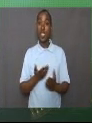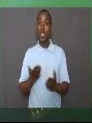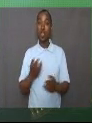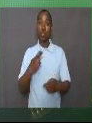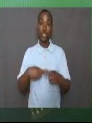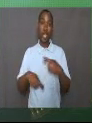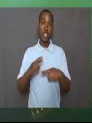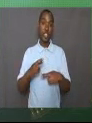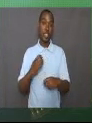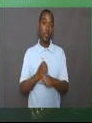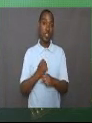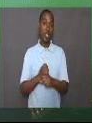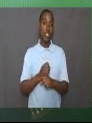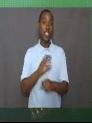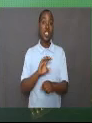of life.